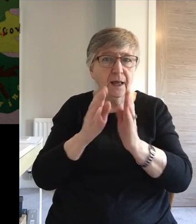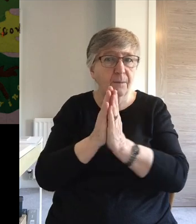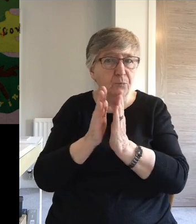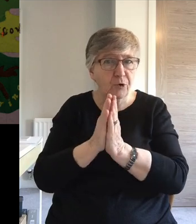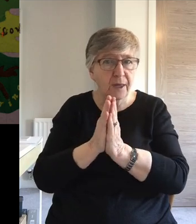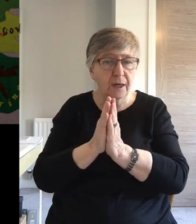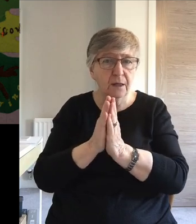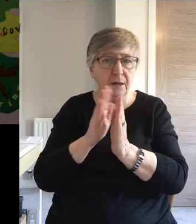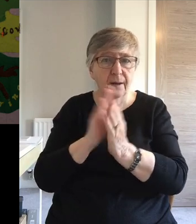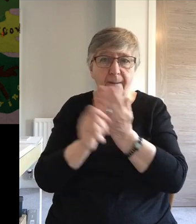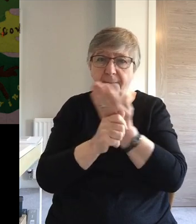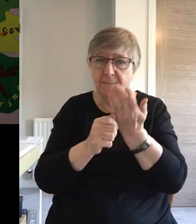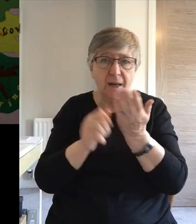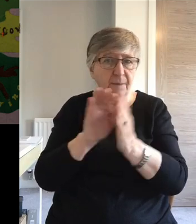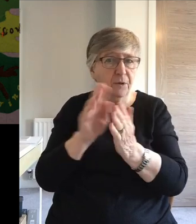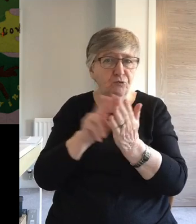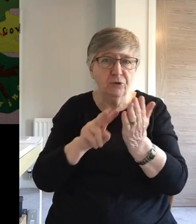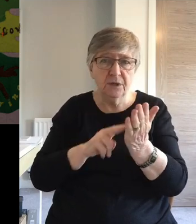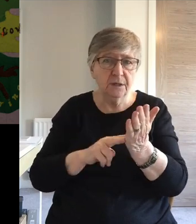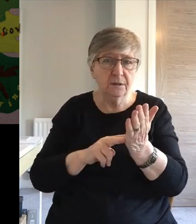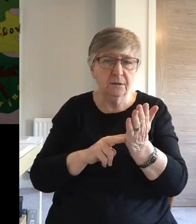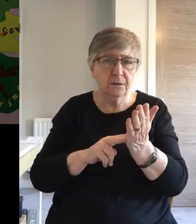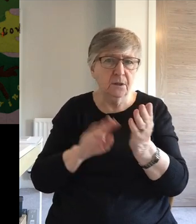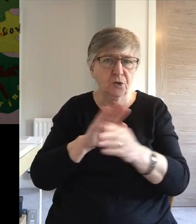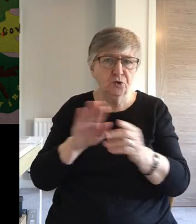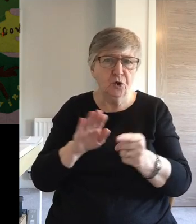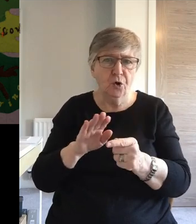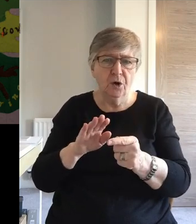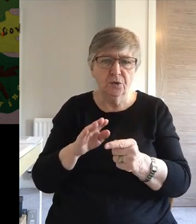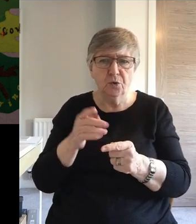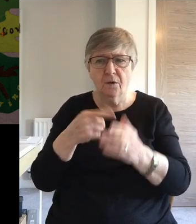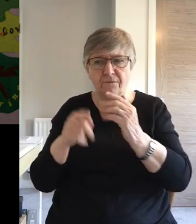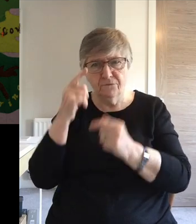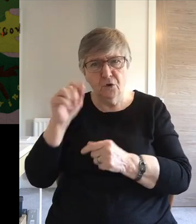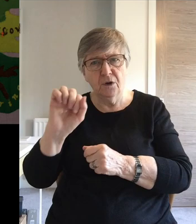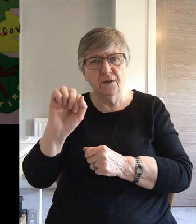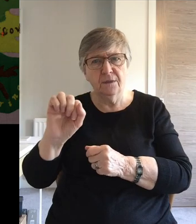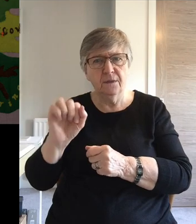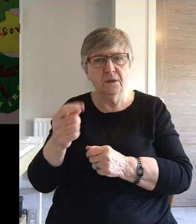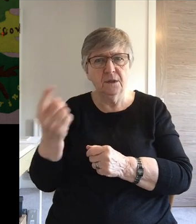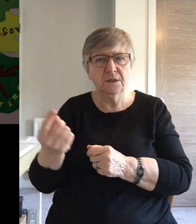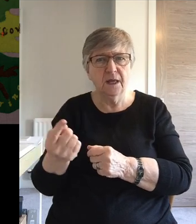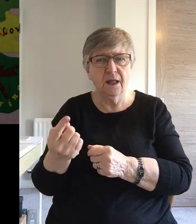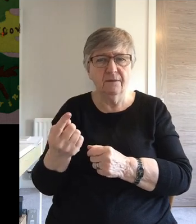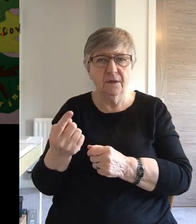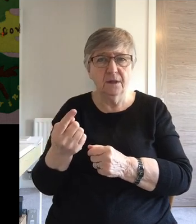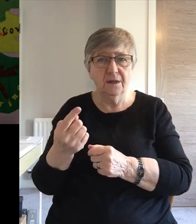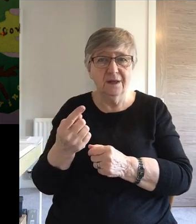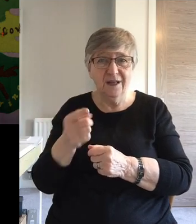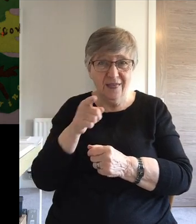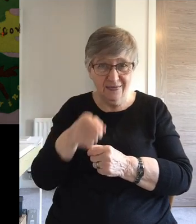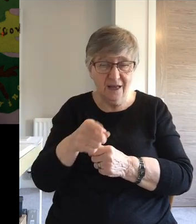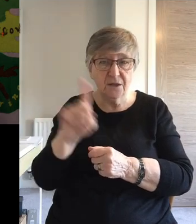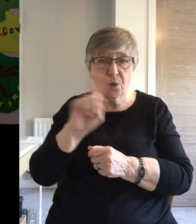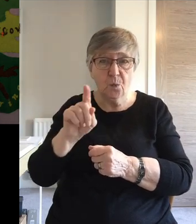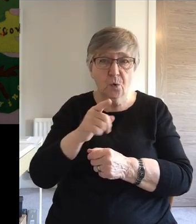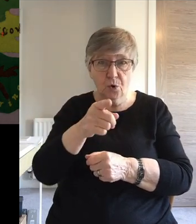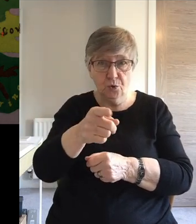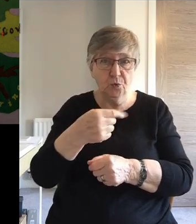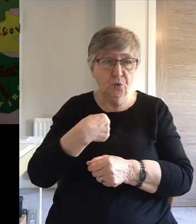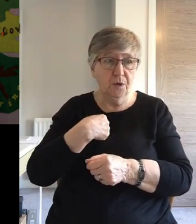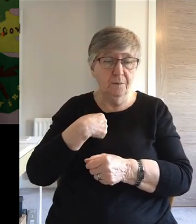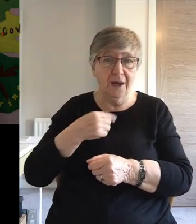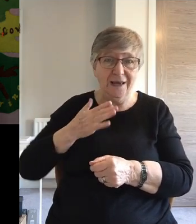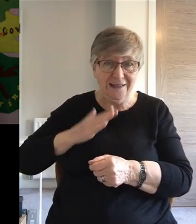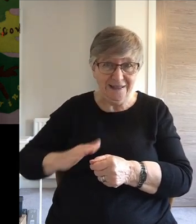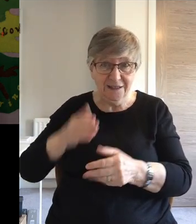reading, these are not duties made up for their own sake. It is to say that what you and I need to learn